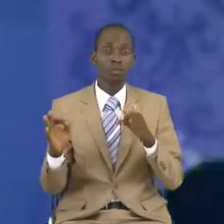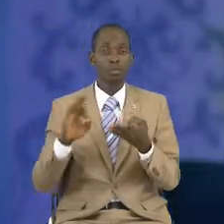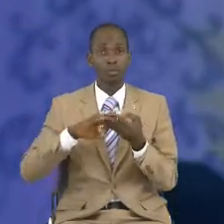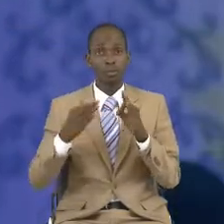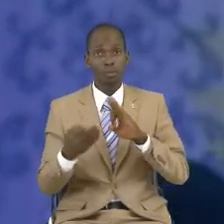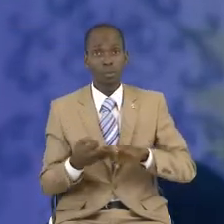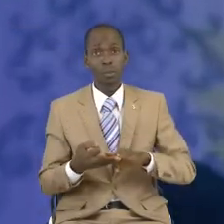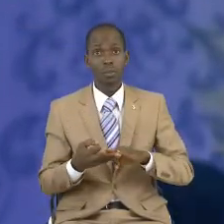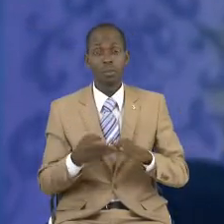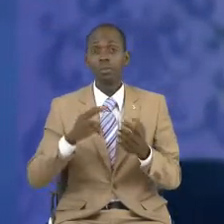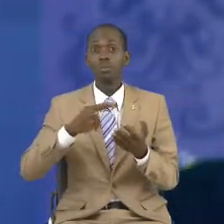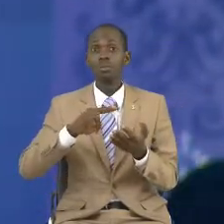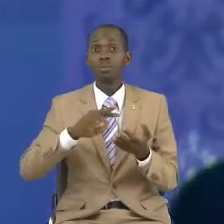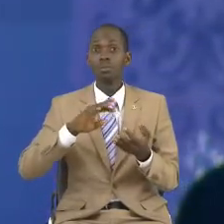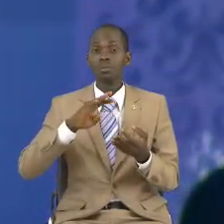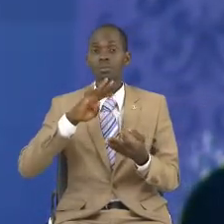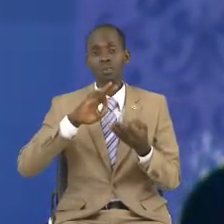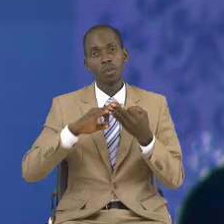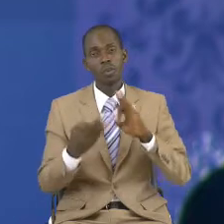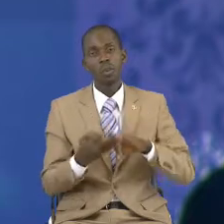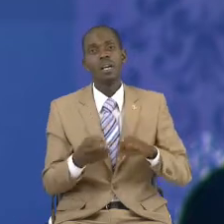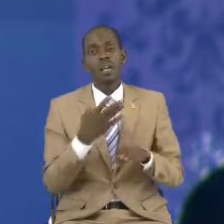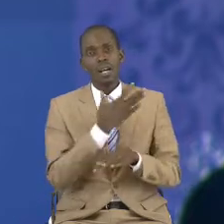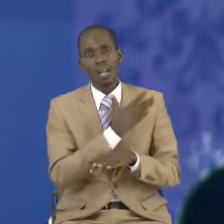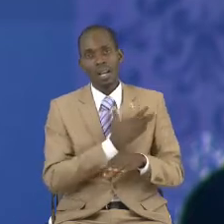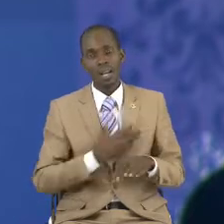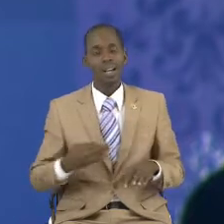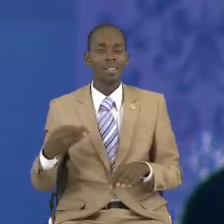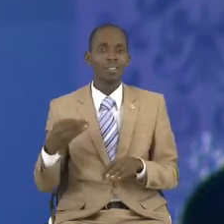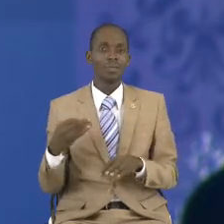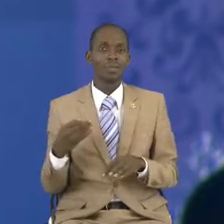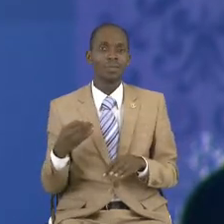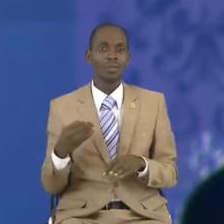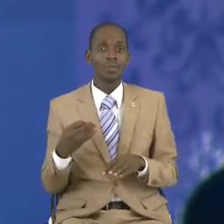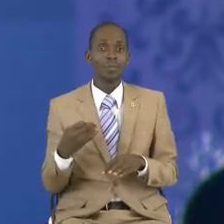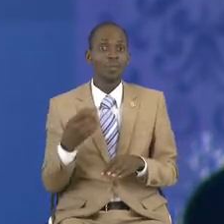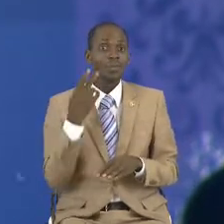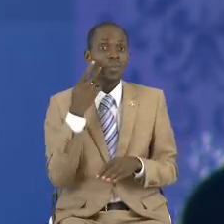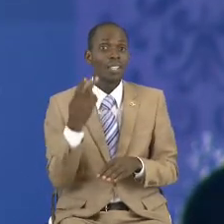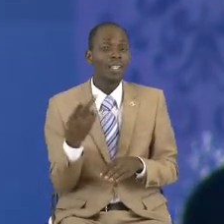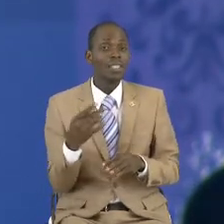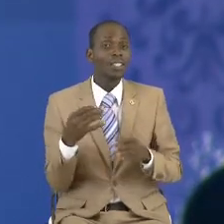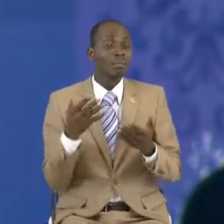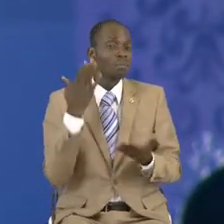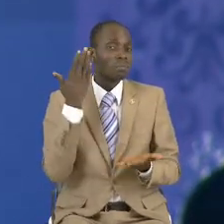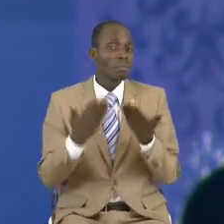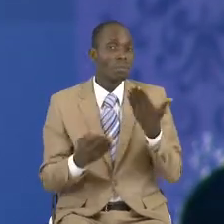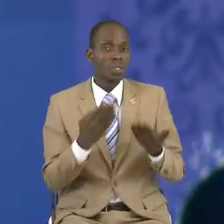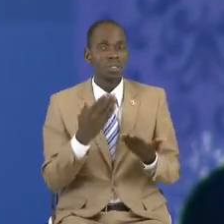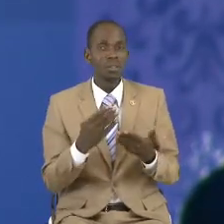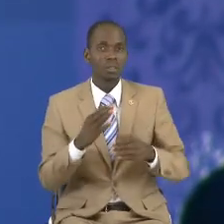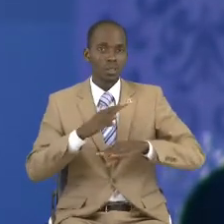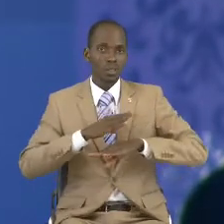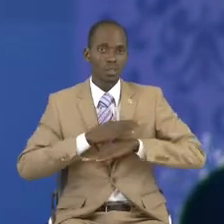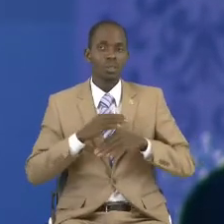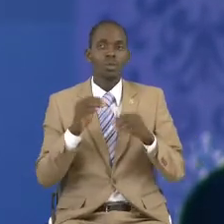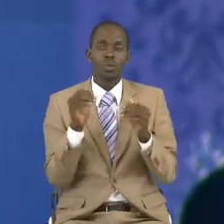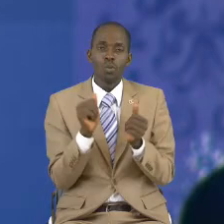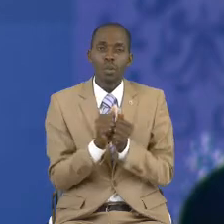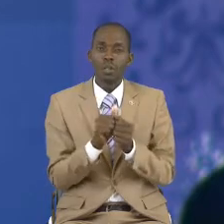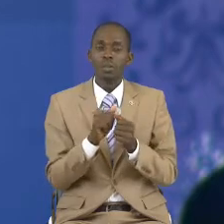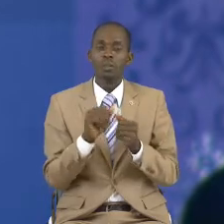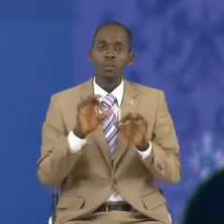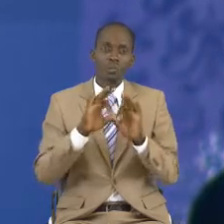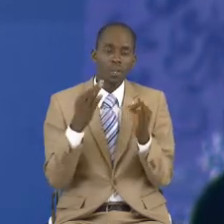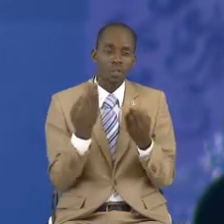to the poor combustion came upon him did the content of families terrify me that